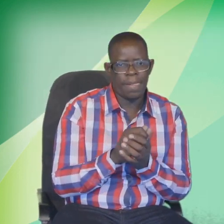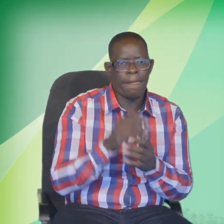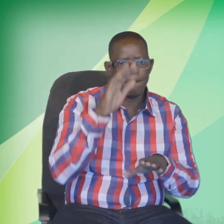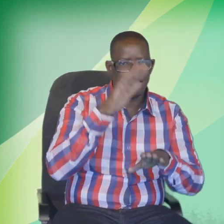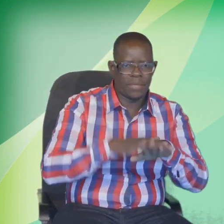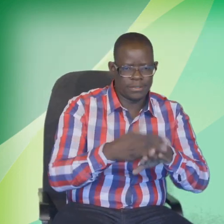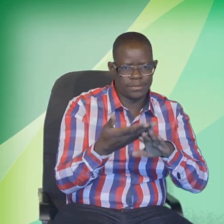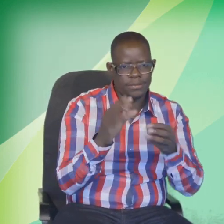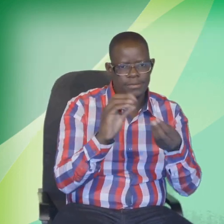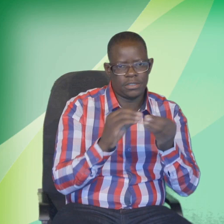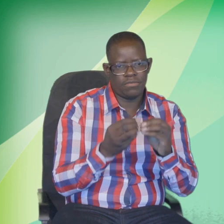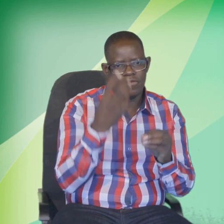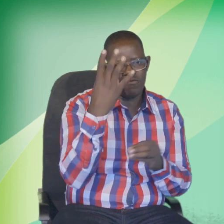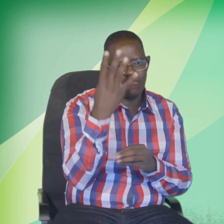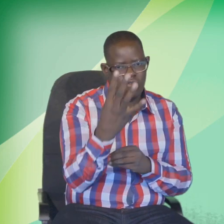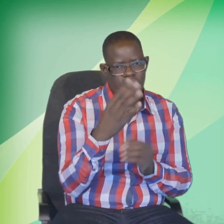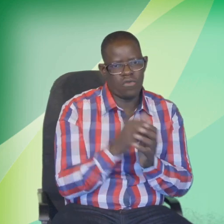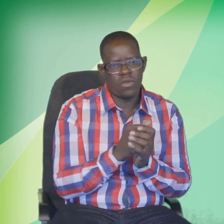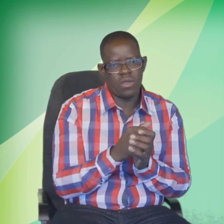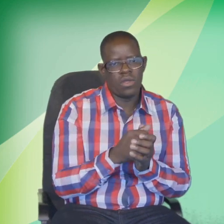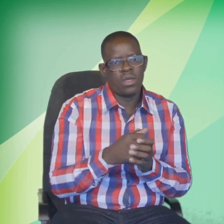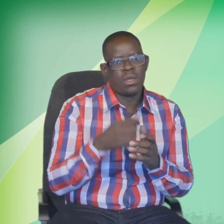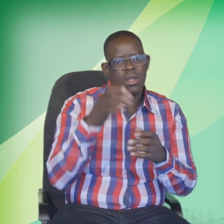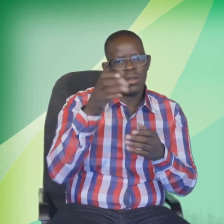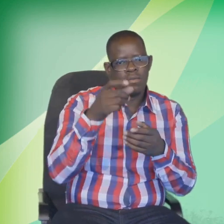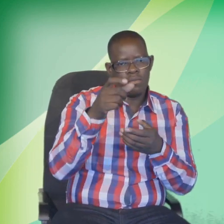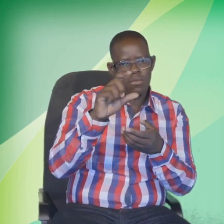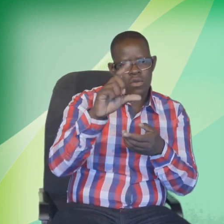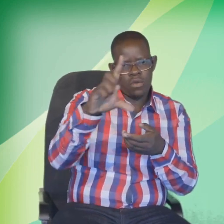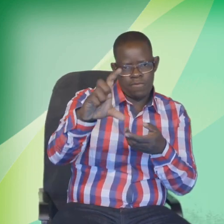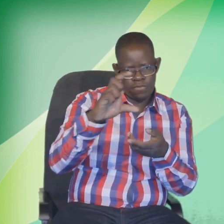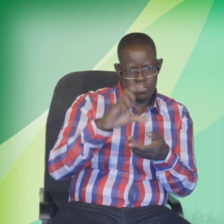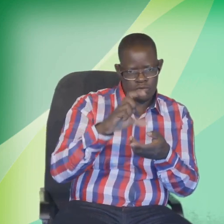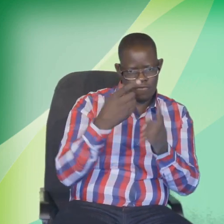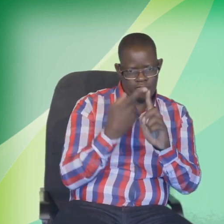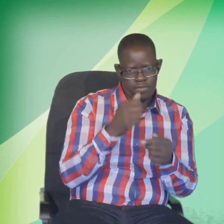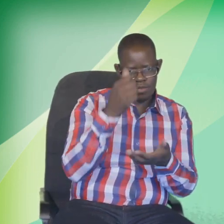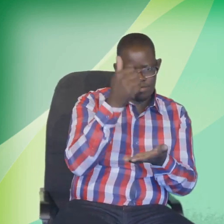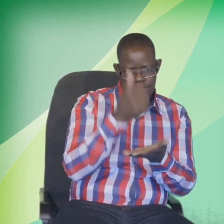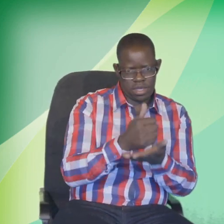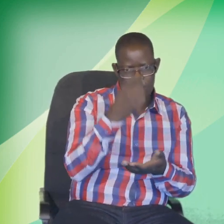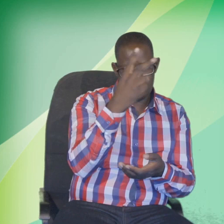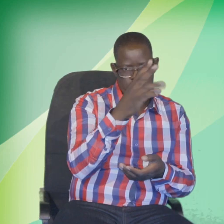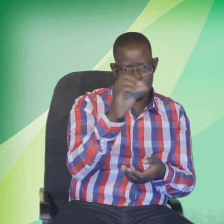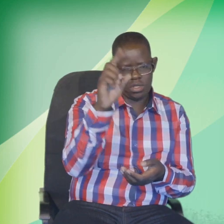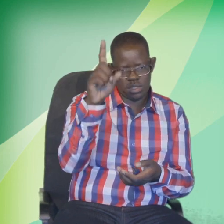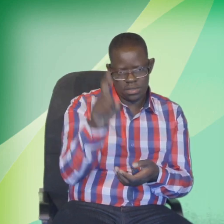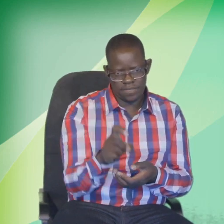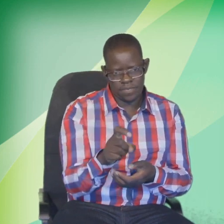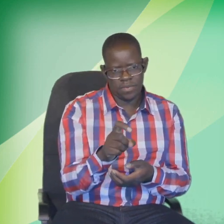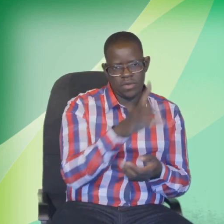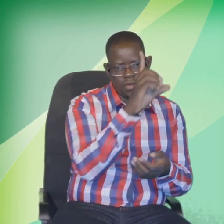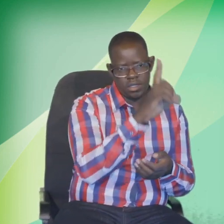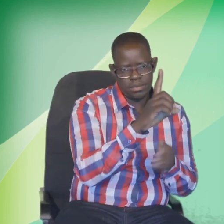Example number 4. Receive a loan from the bank 20,000. On the